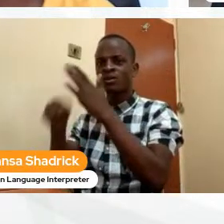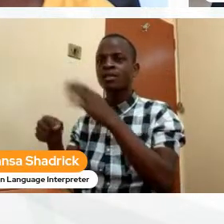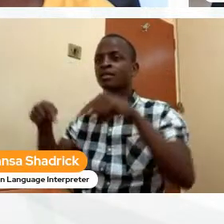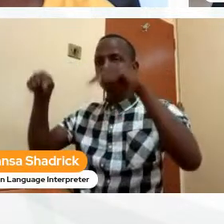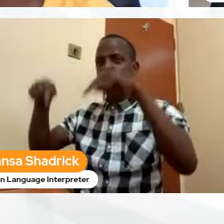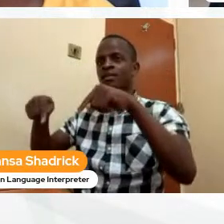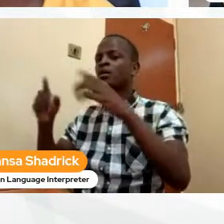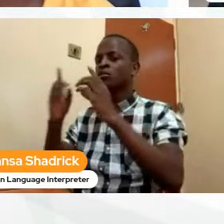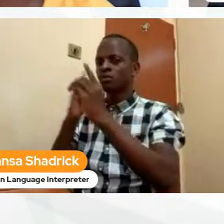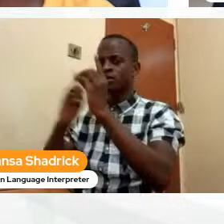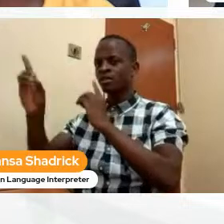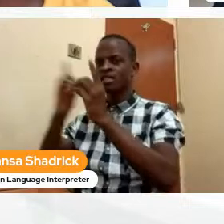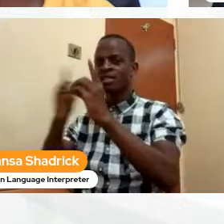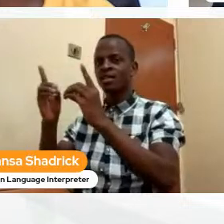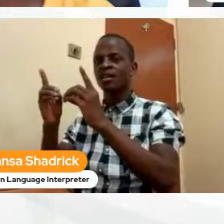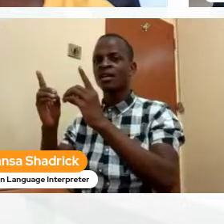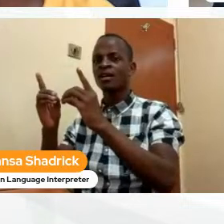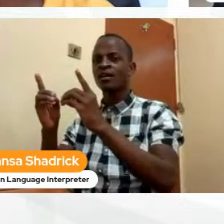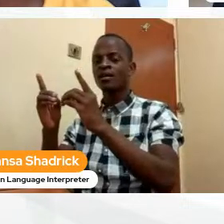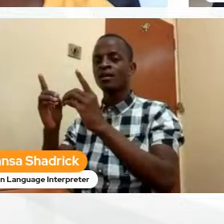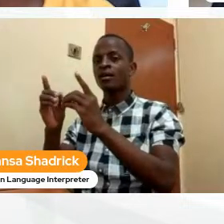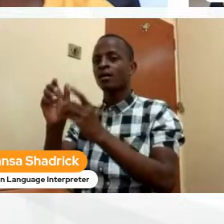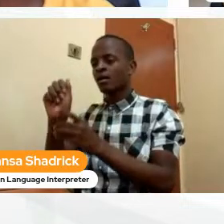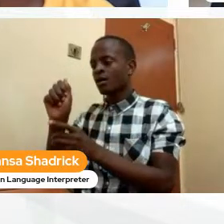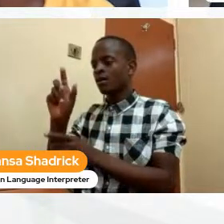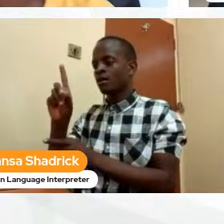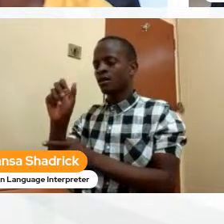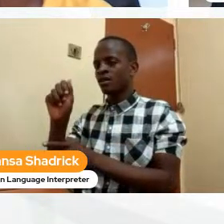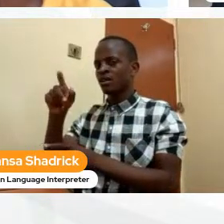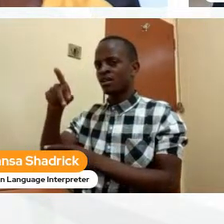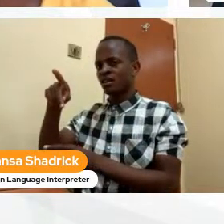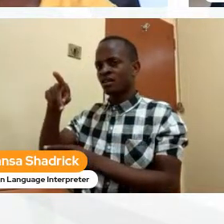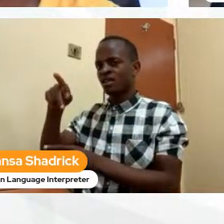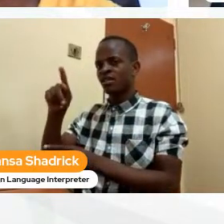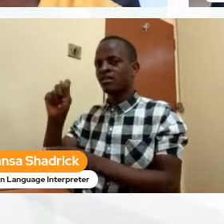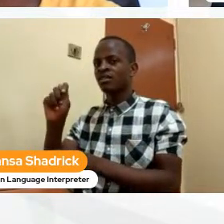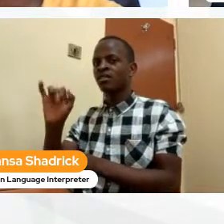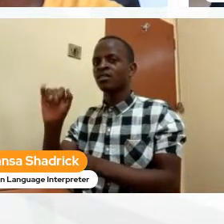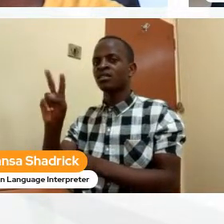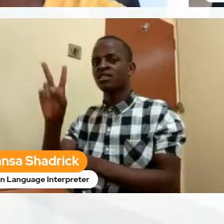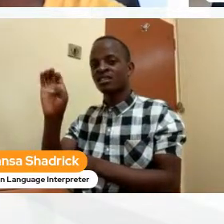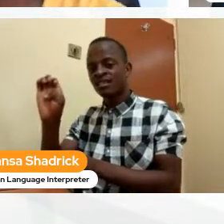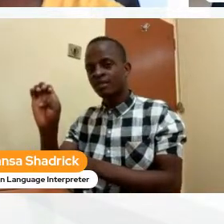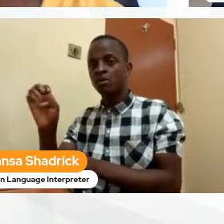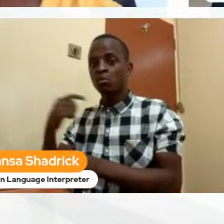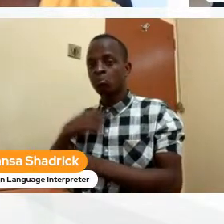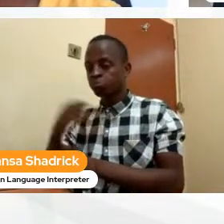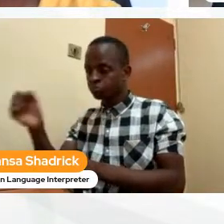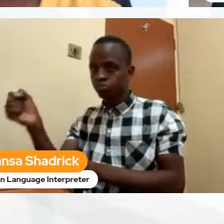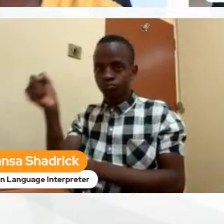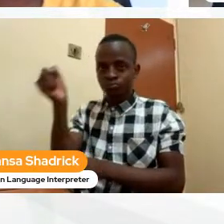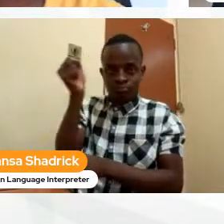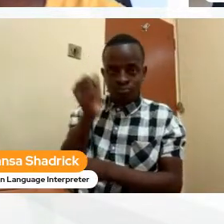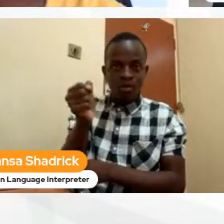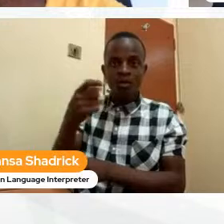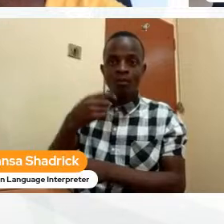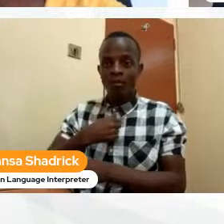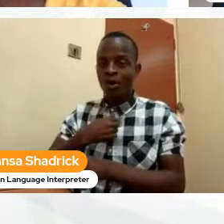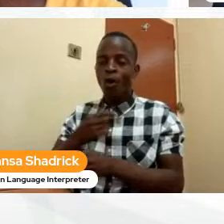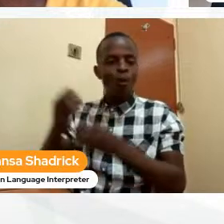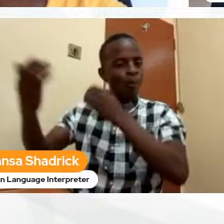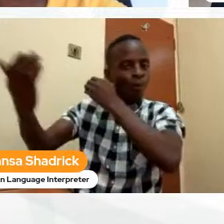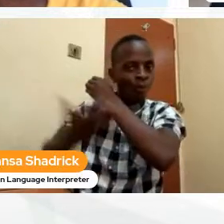had an event under adaptive leadership, which was the That One Is You. So I got an opportunity to host that event,